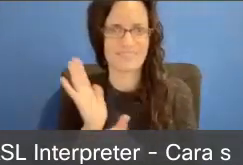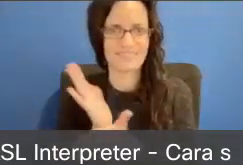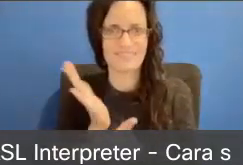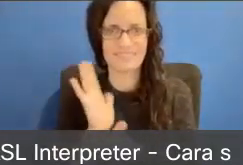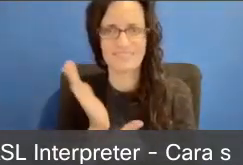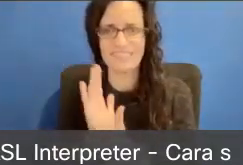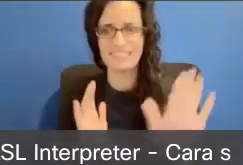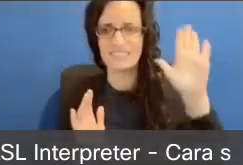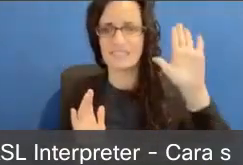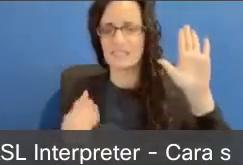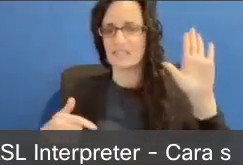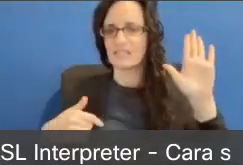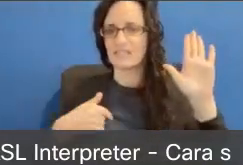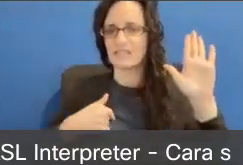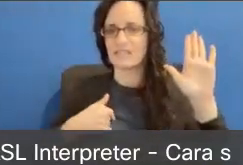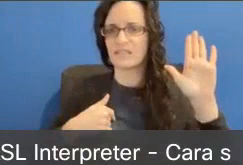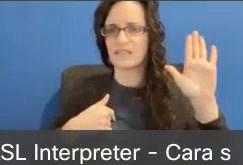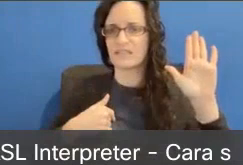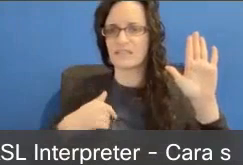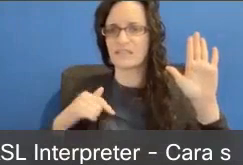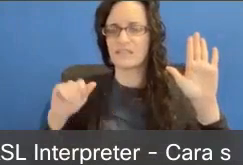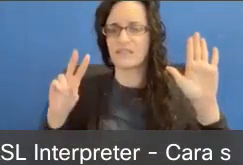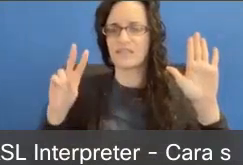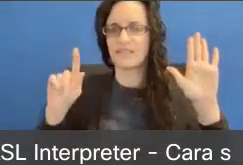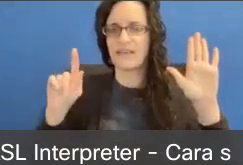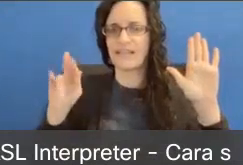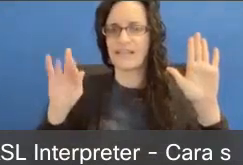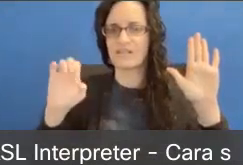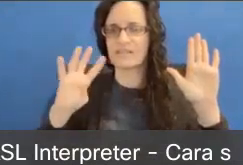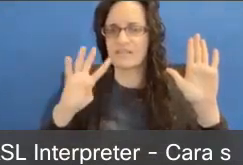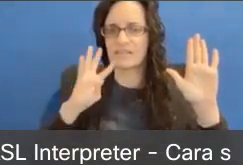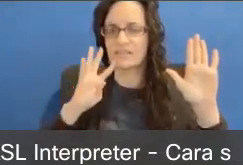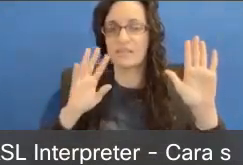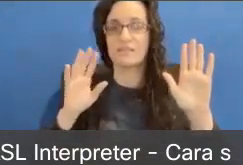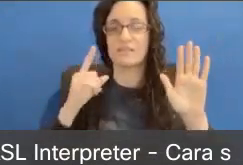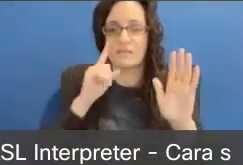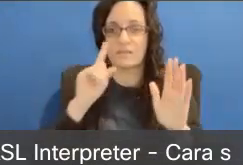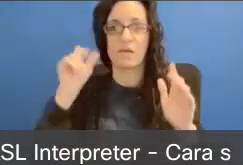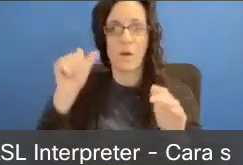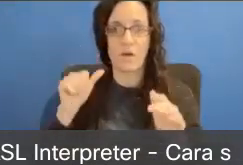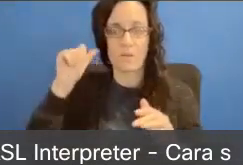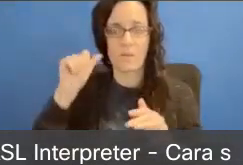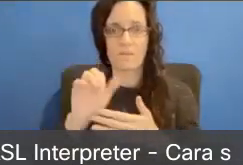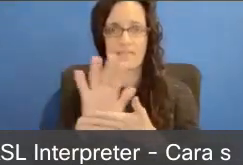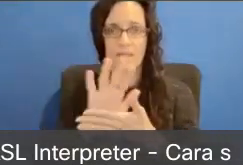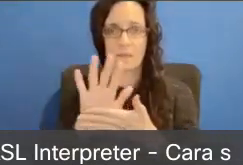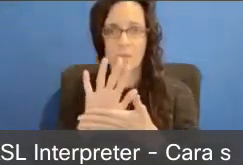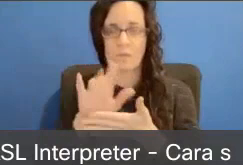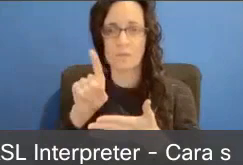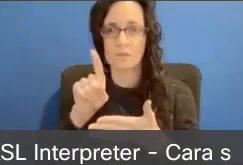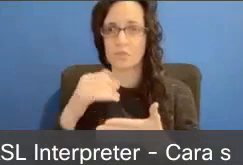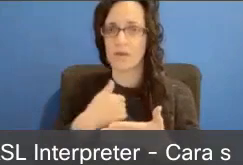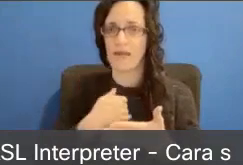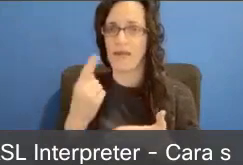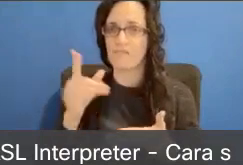Excuse me, Larry. This is Dr. V. At the top where it says audio and video, do you have a spot there